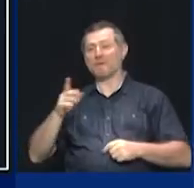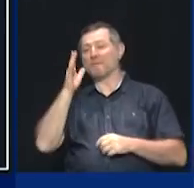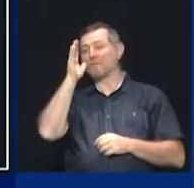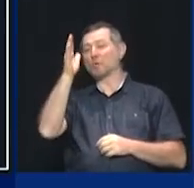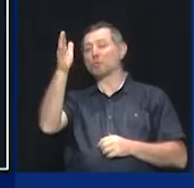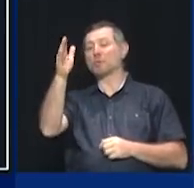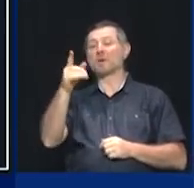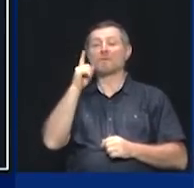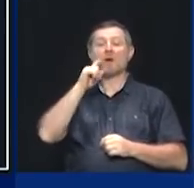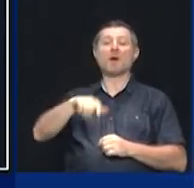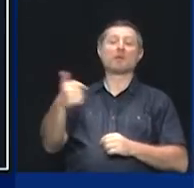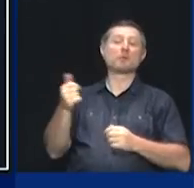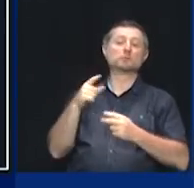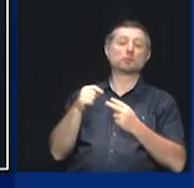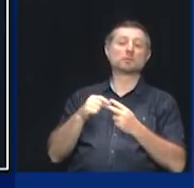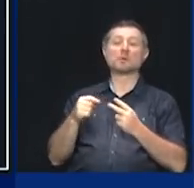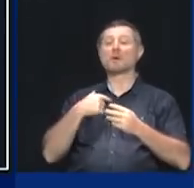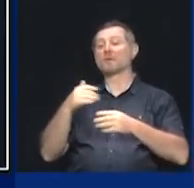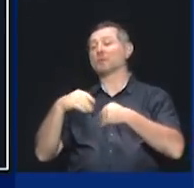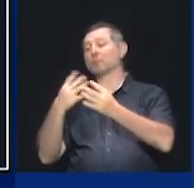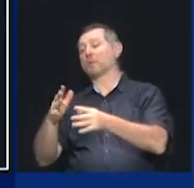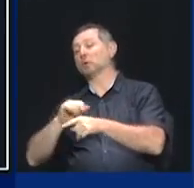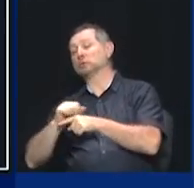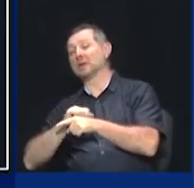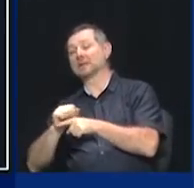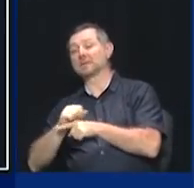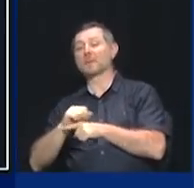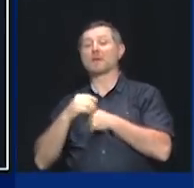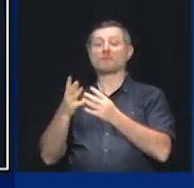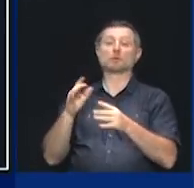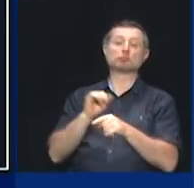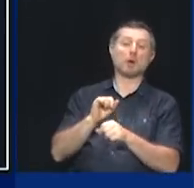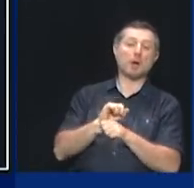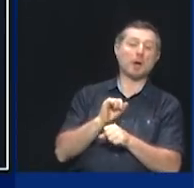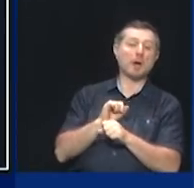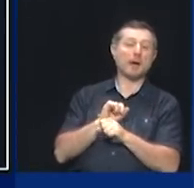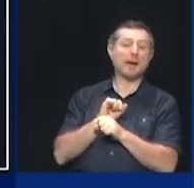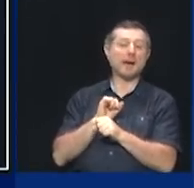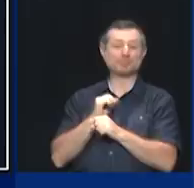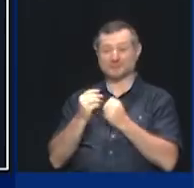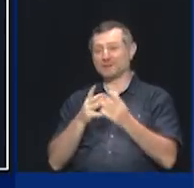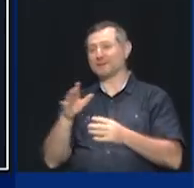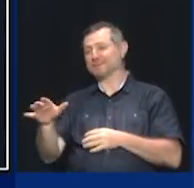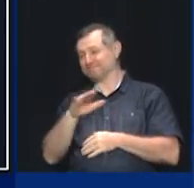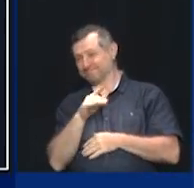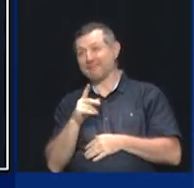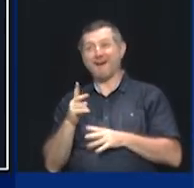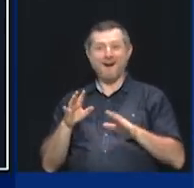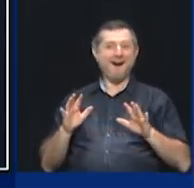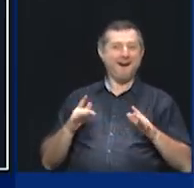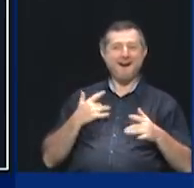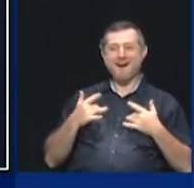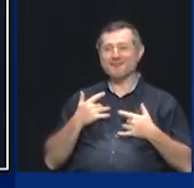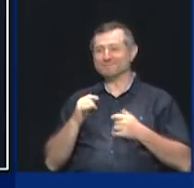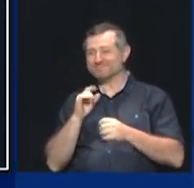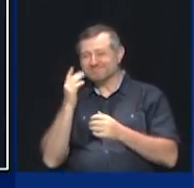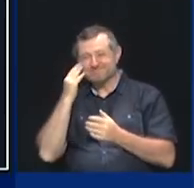give you training, and I'm going to give you a job. You have an alternative. It is a